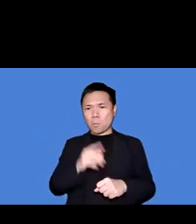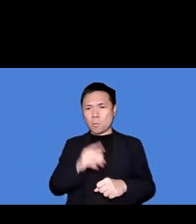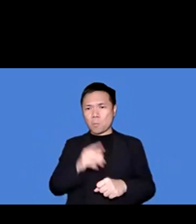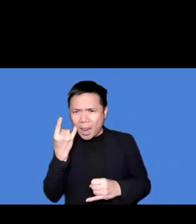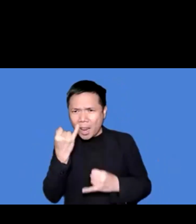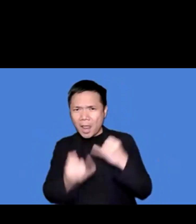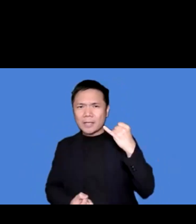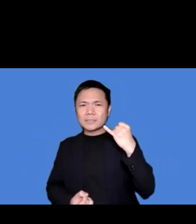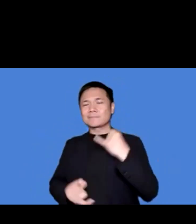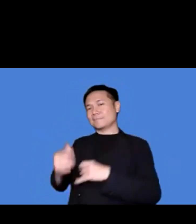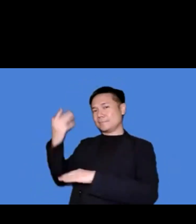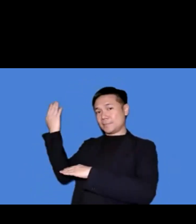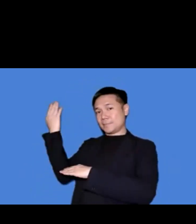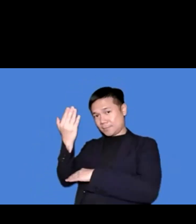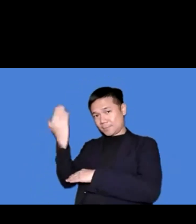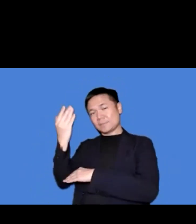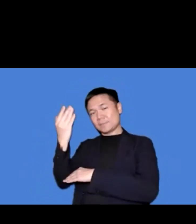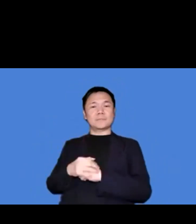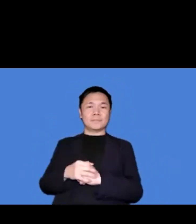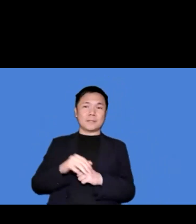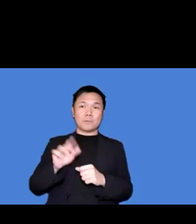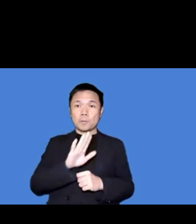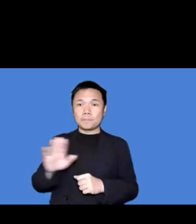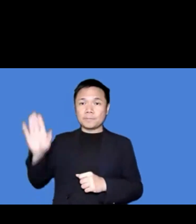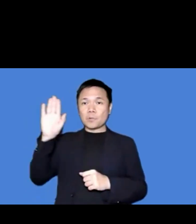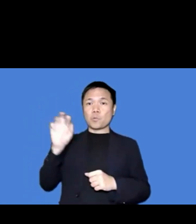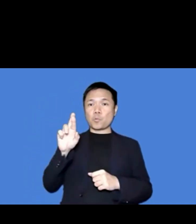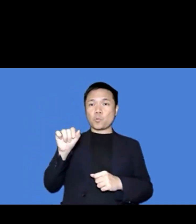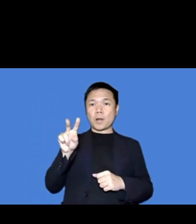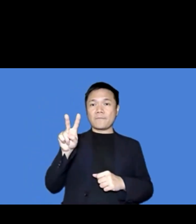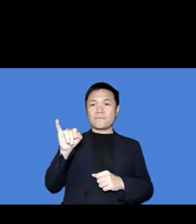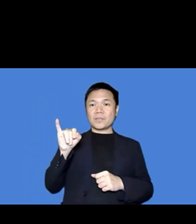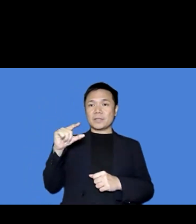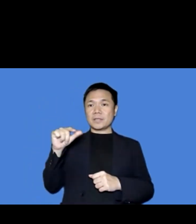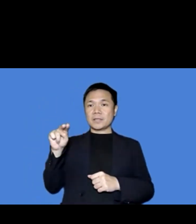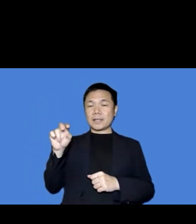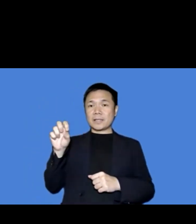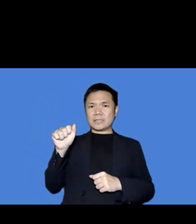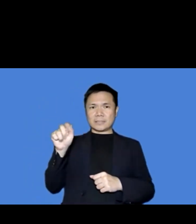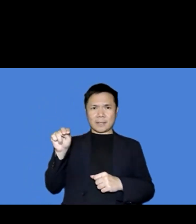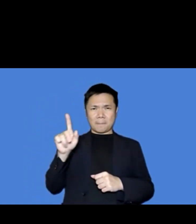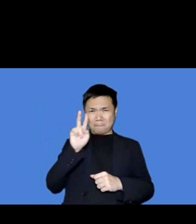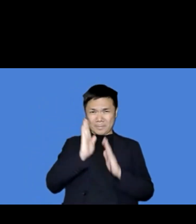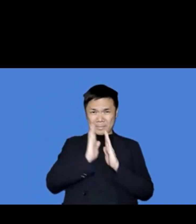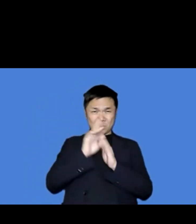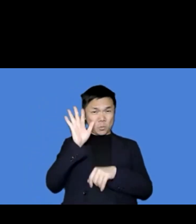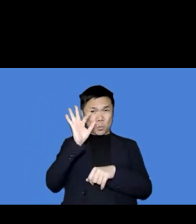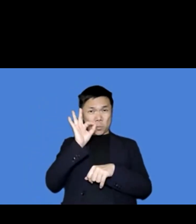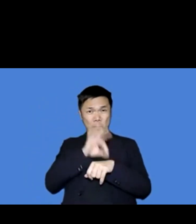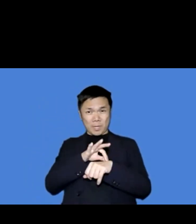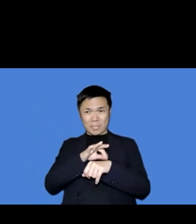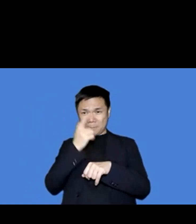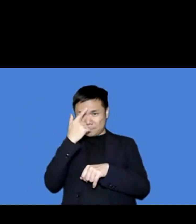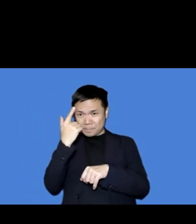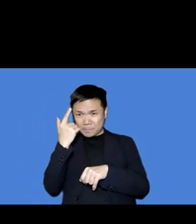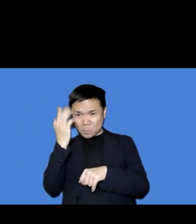speaker, and Ravi Ganesan, you've had your hand up. Thank you. If you could speak just for 2 minutes, just because of the want of